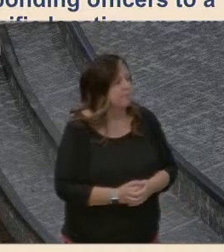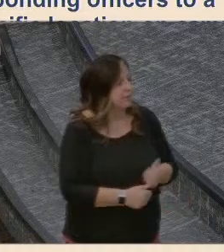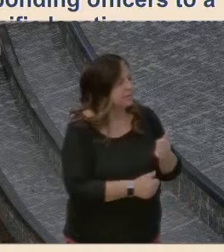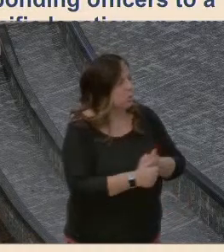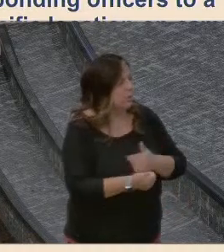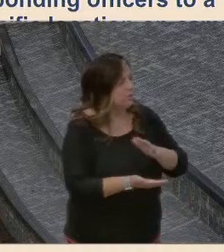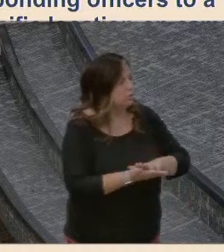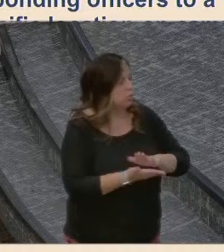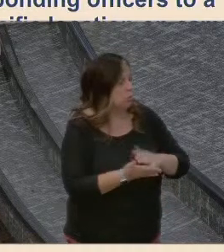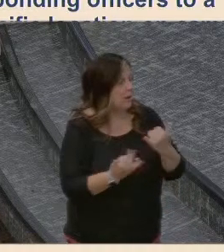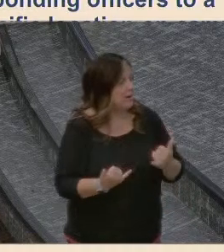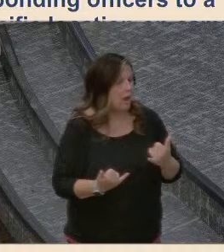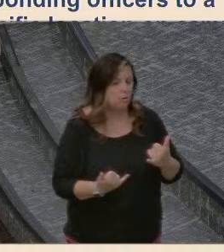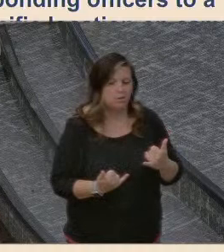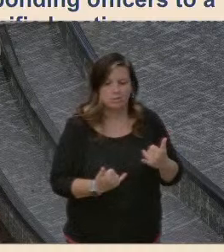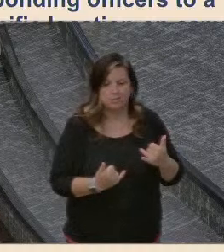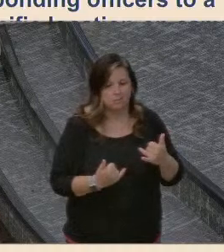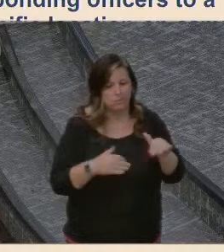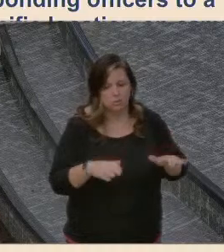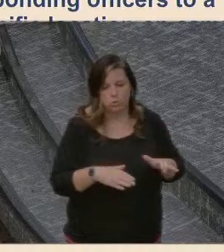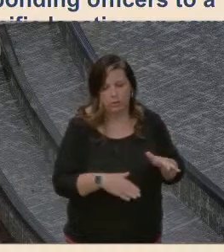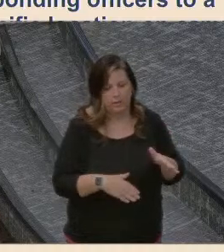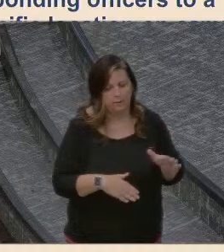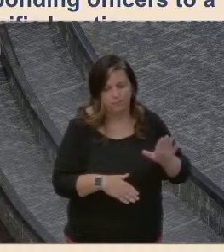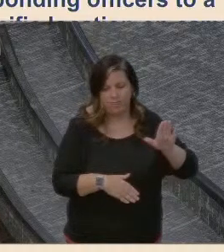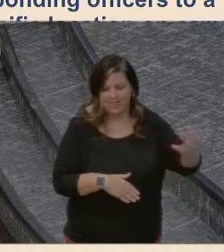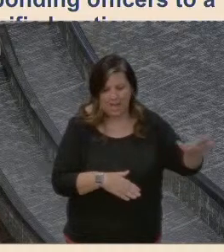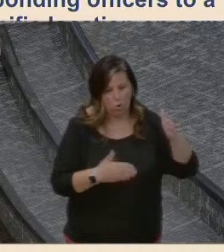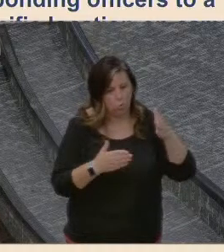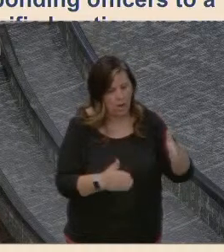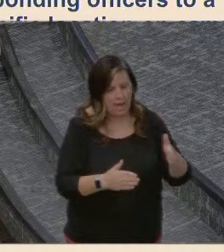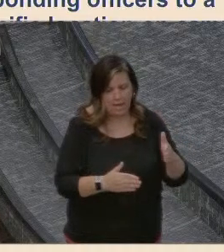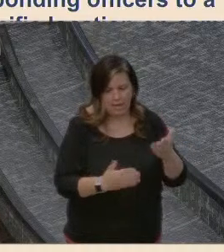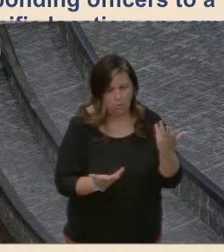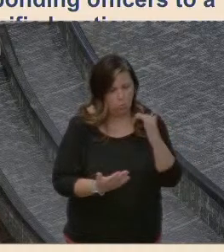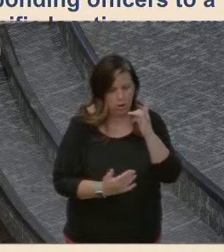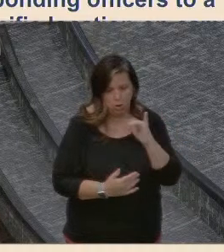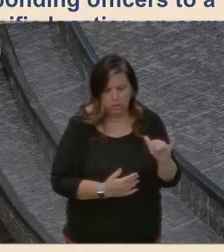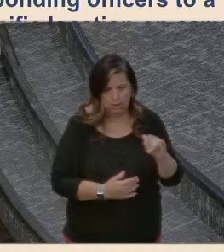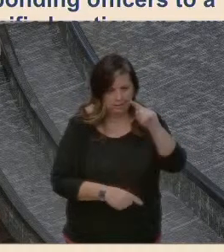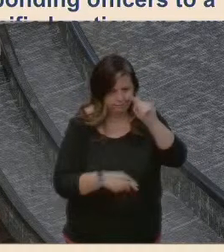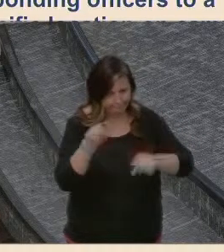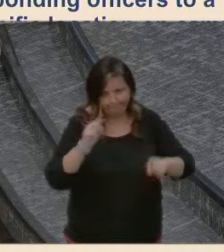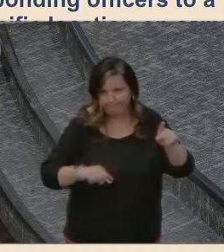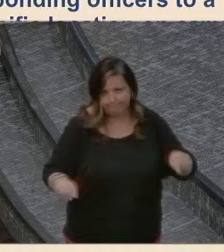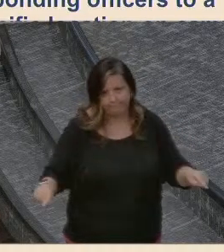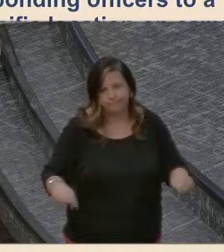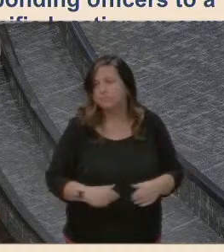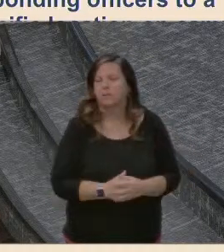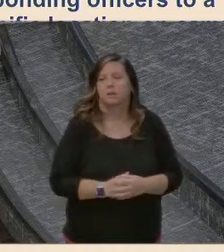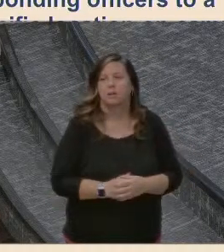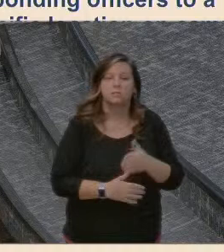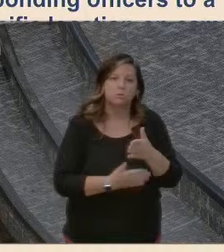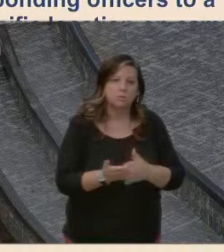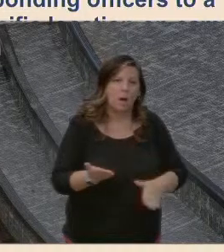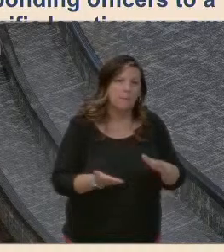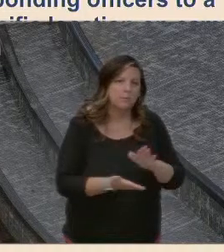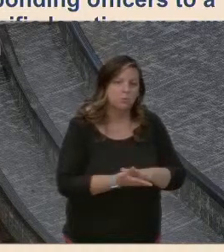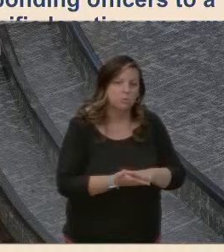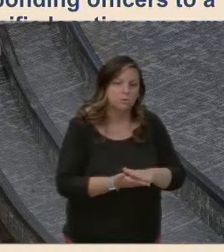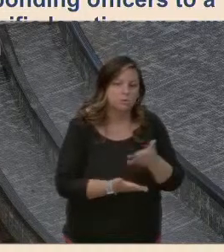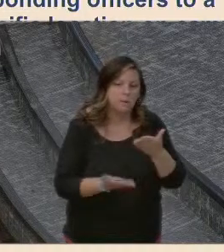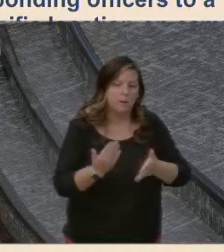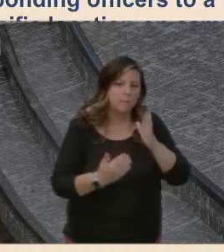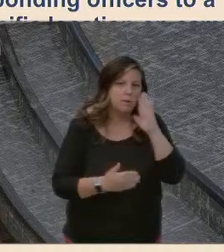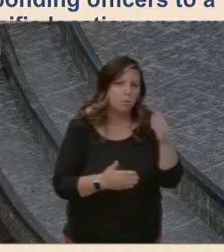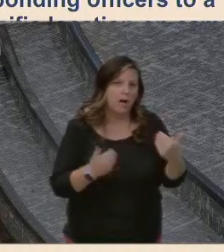of doing it their own way as far as what it looks like. So some schools may have